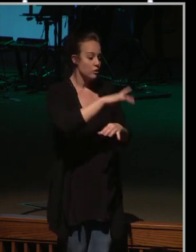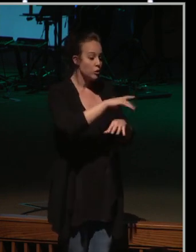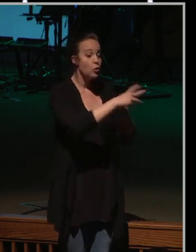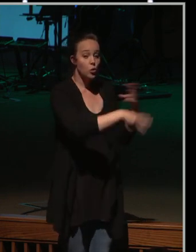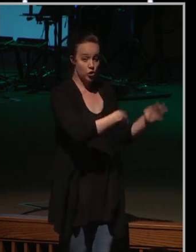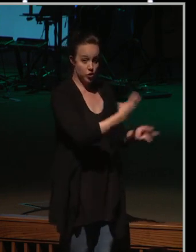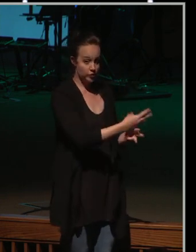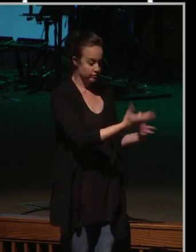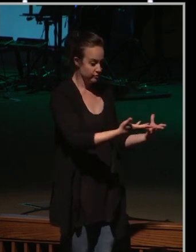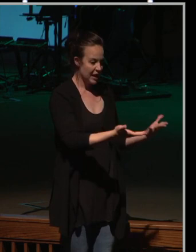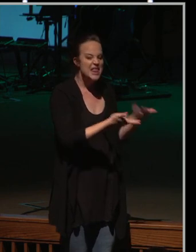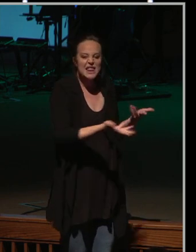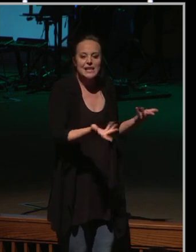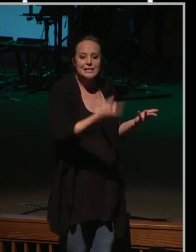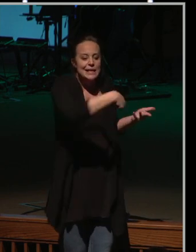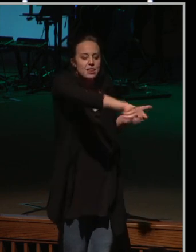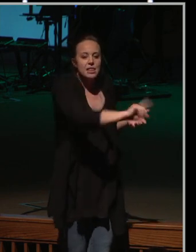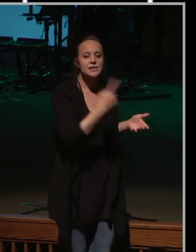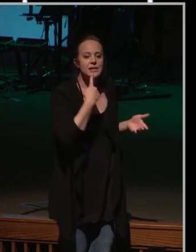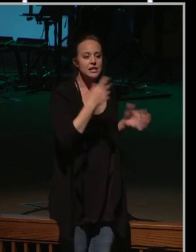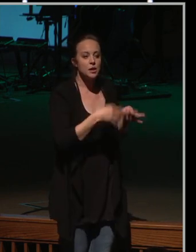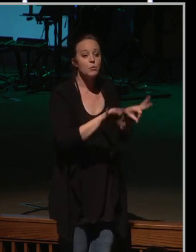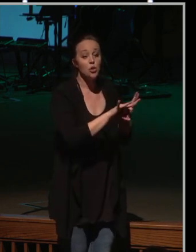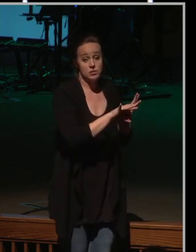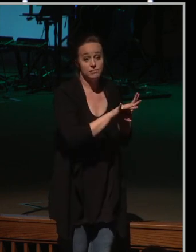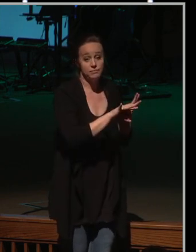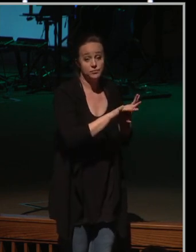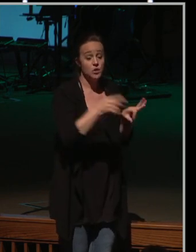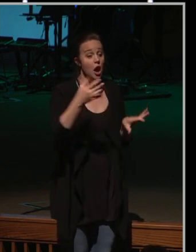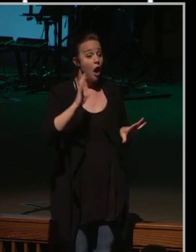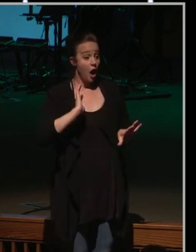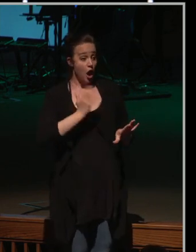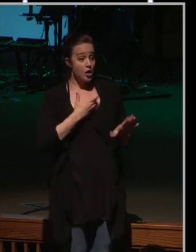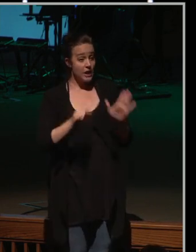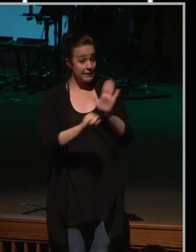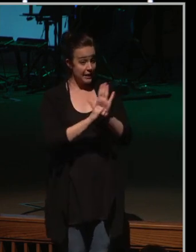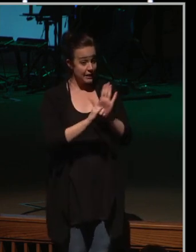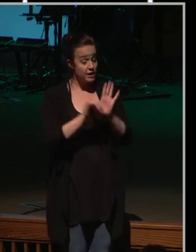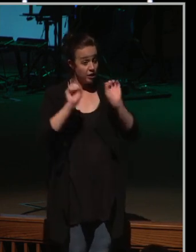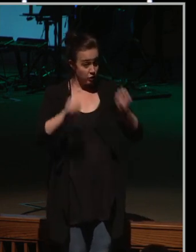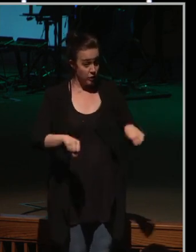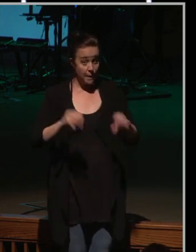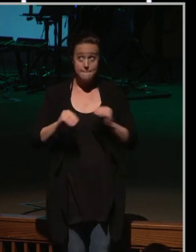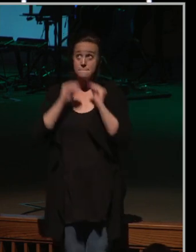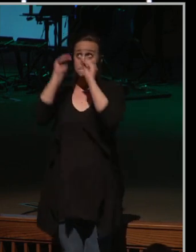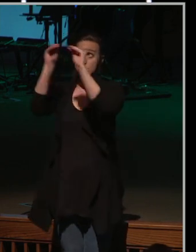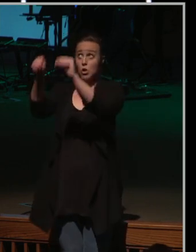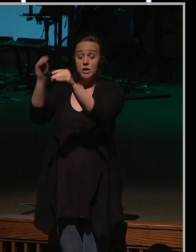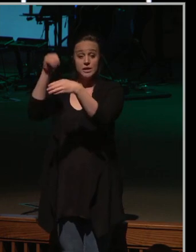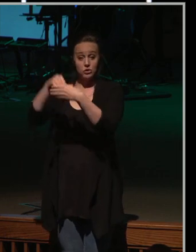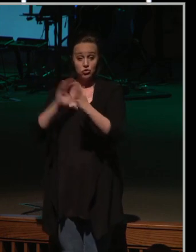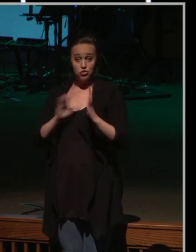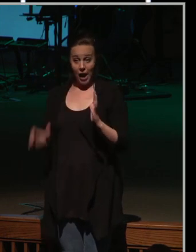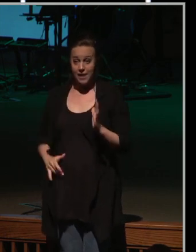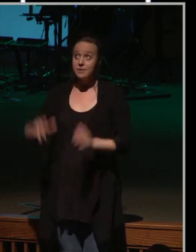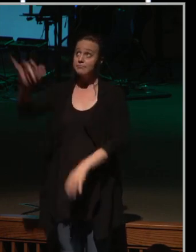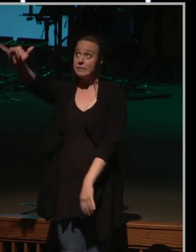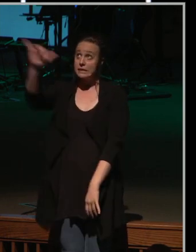important. We can place our identity and our position in Christ. We can place our identity in what the world says is